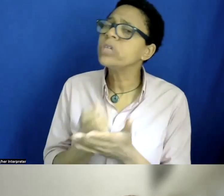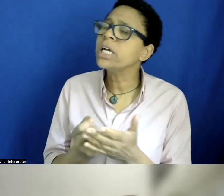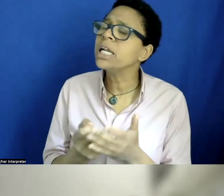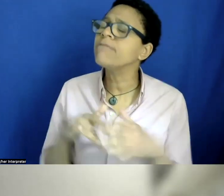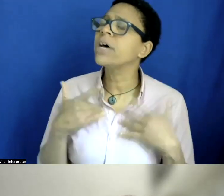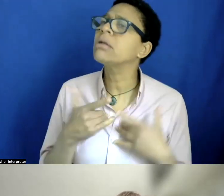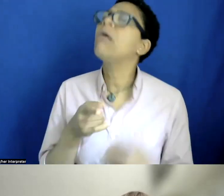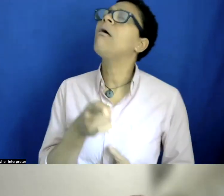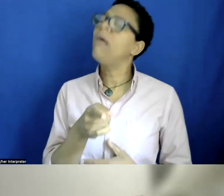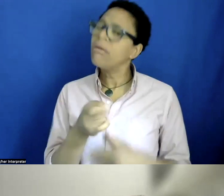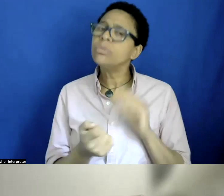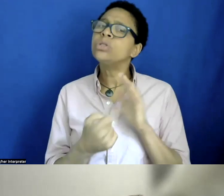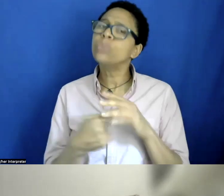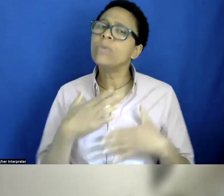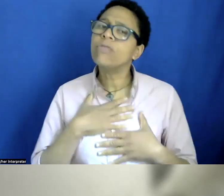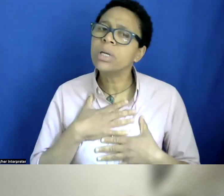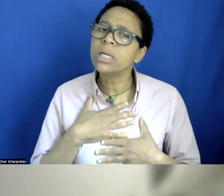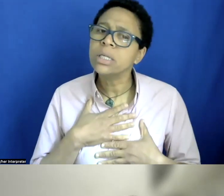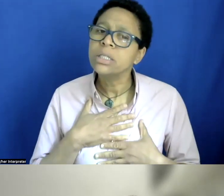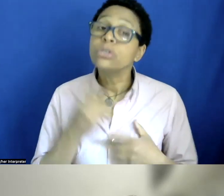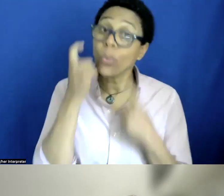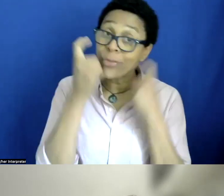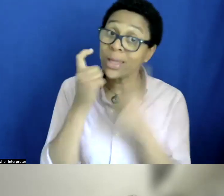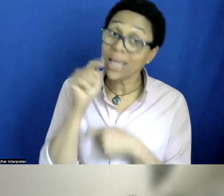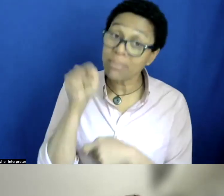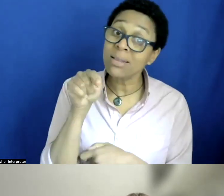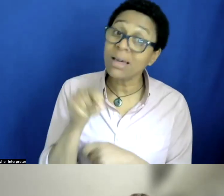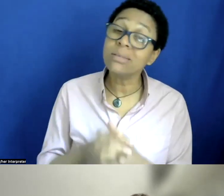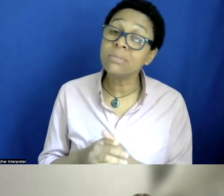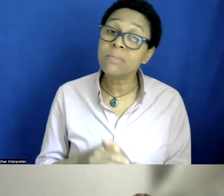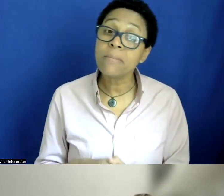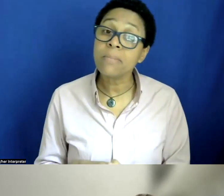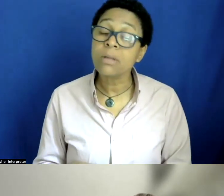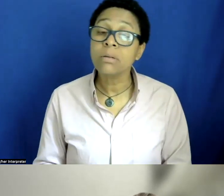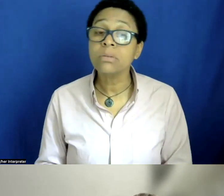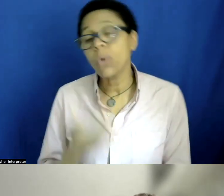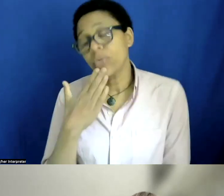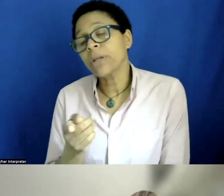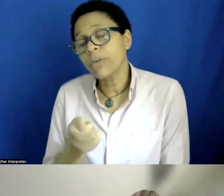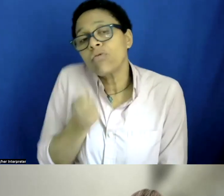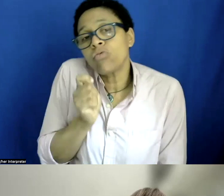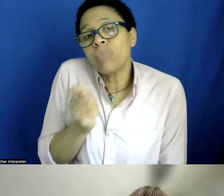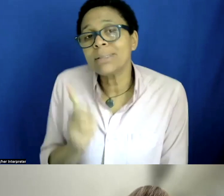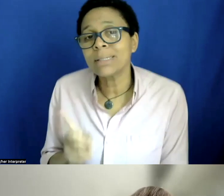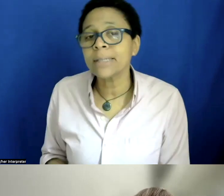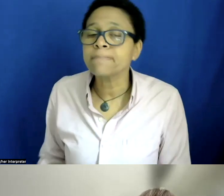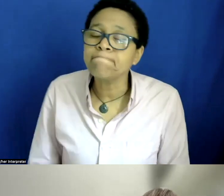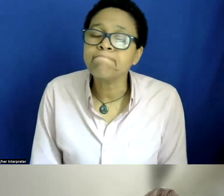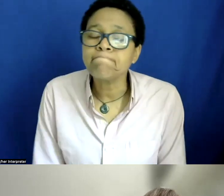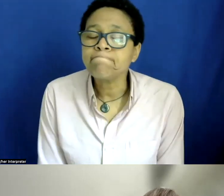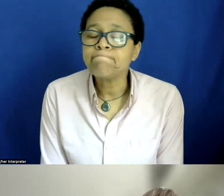in thinking about all of this, that's really important. So yeah, I thought, thank you for sharing